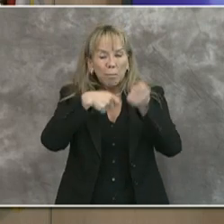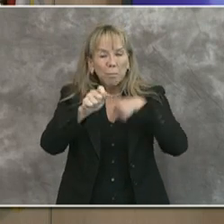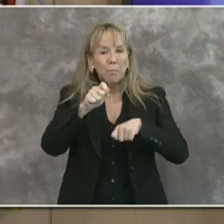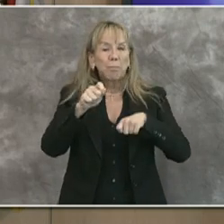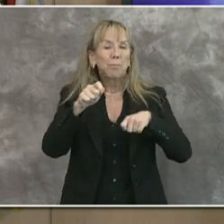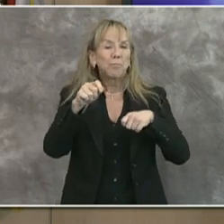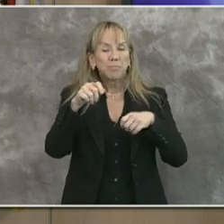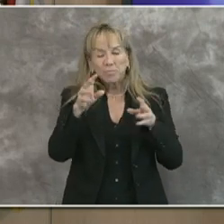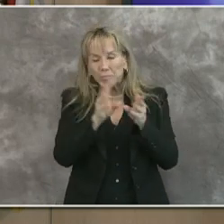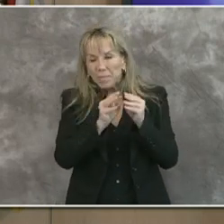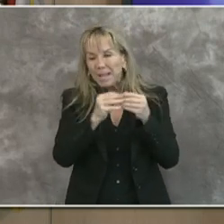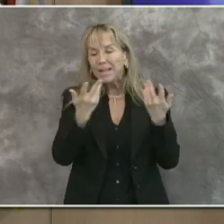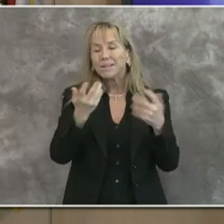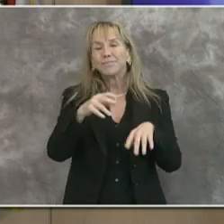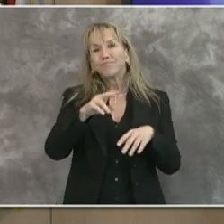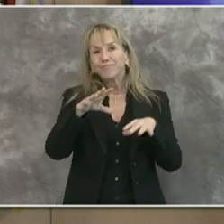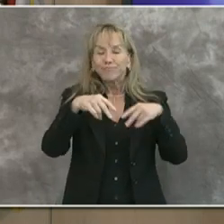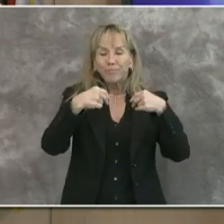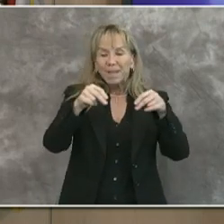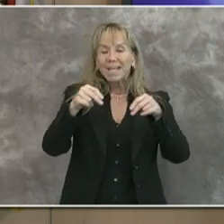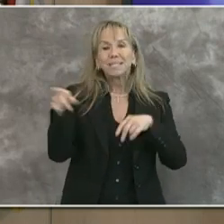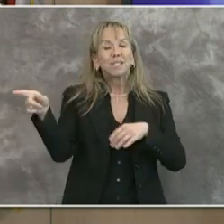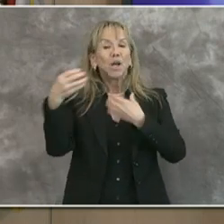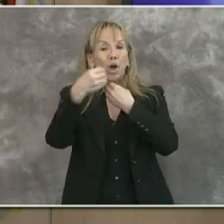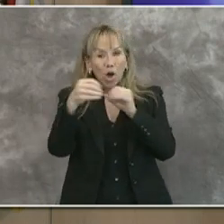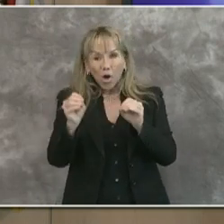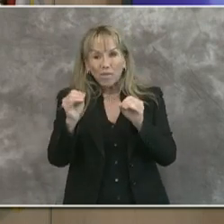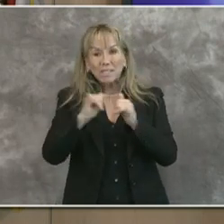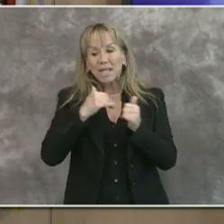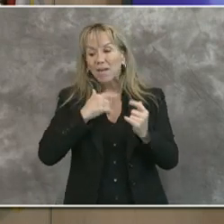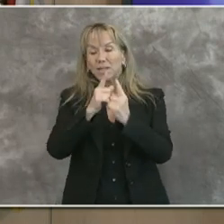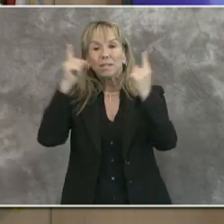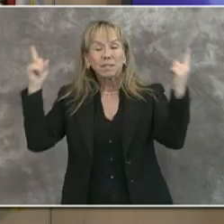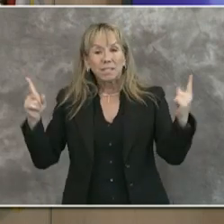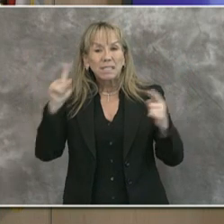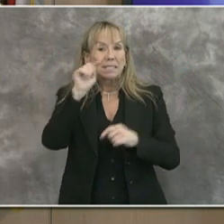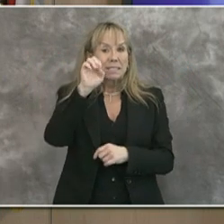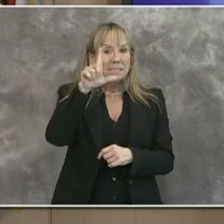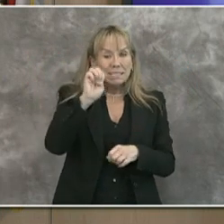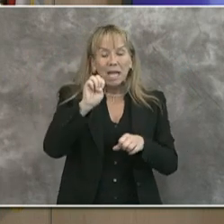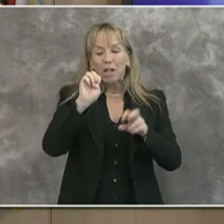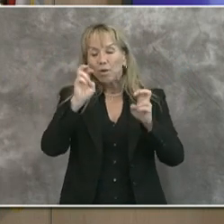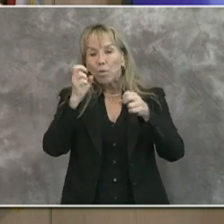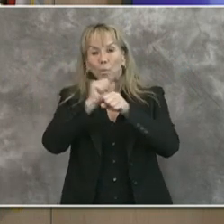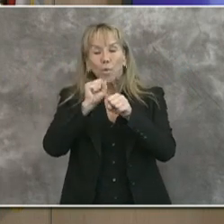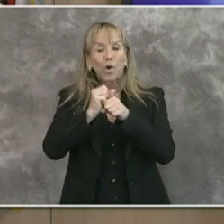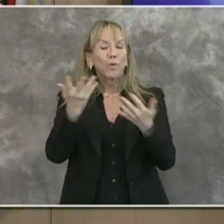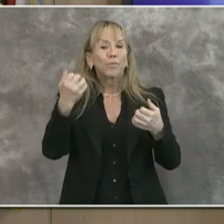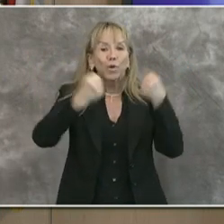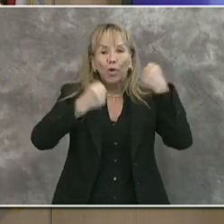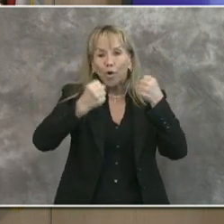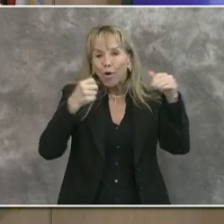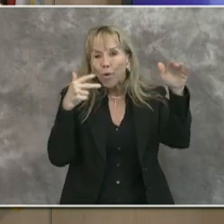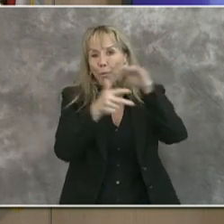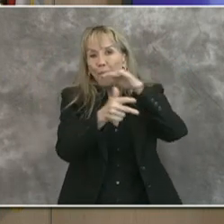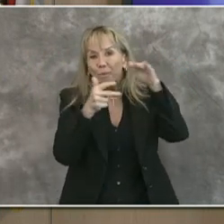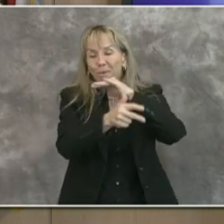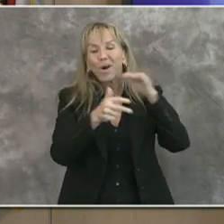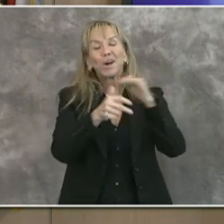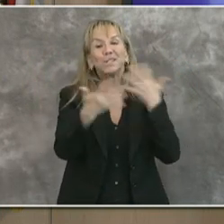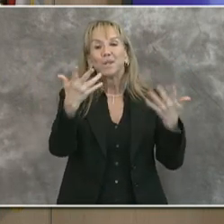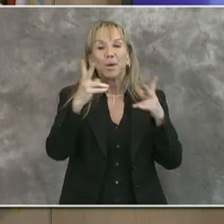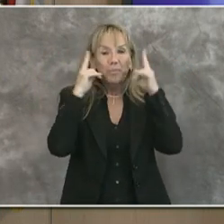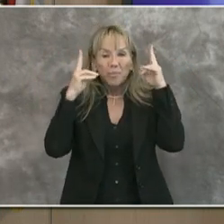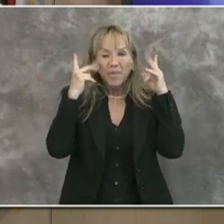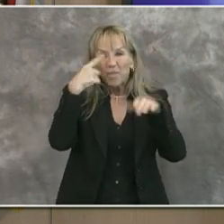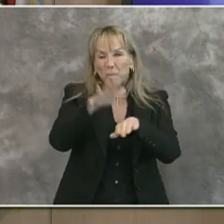logistics, retailers, offices with telework when possible, car washes, pet grooming, residential services, dine-in